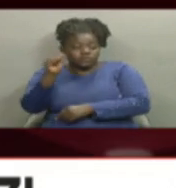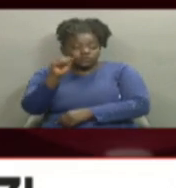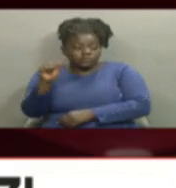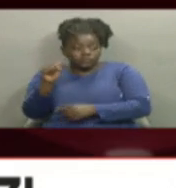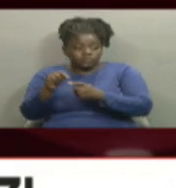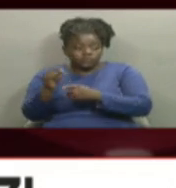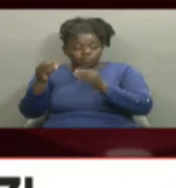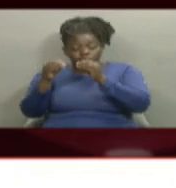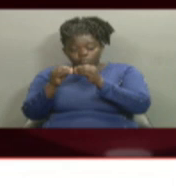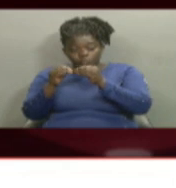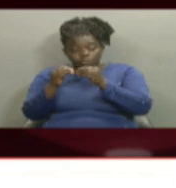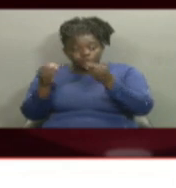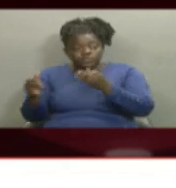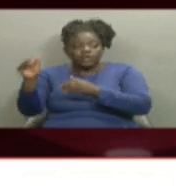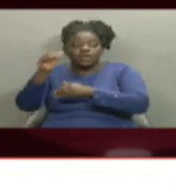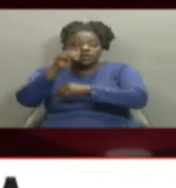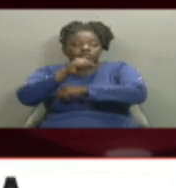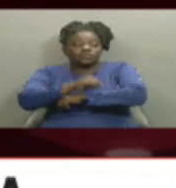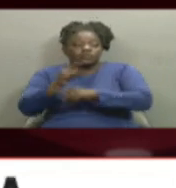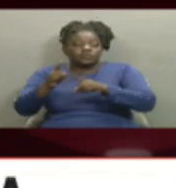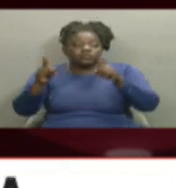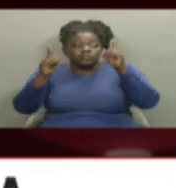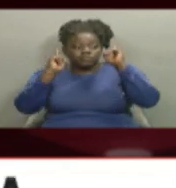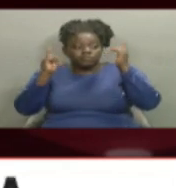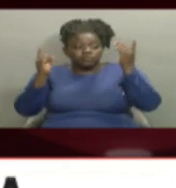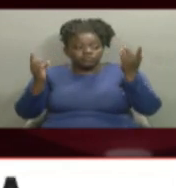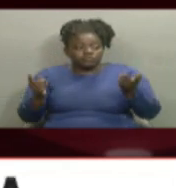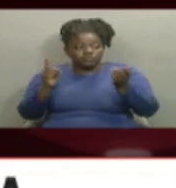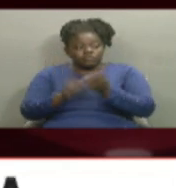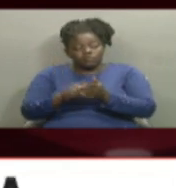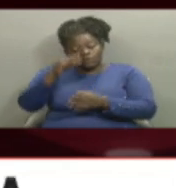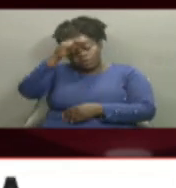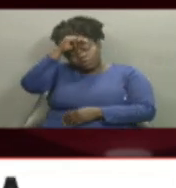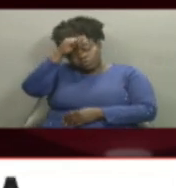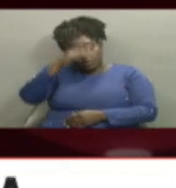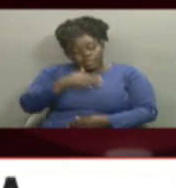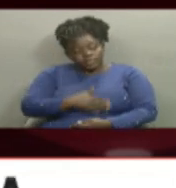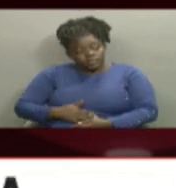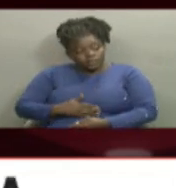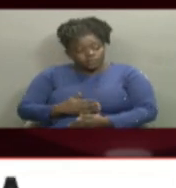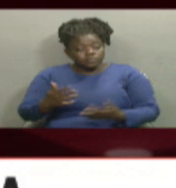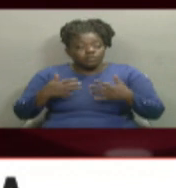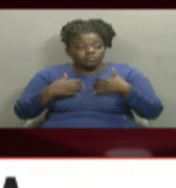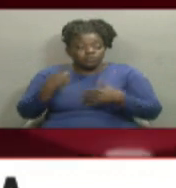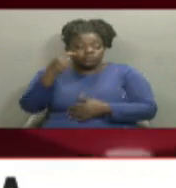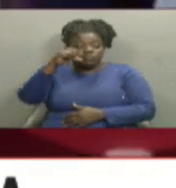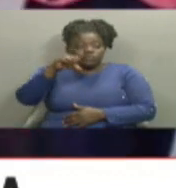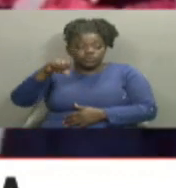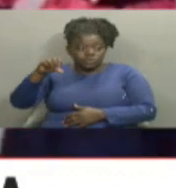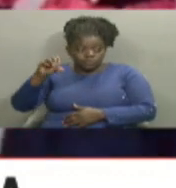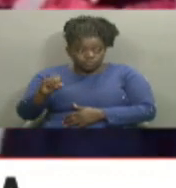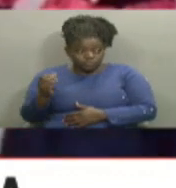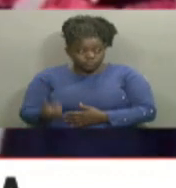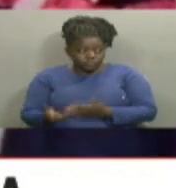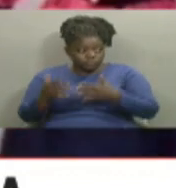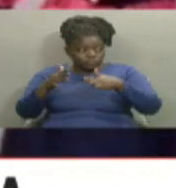bit boys. High school, University of Nairobi, Afunia degree in science with me, Nelson Mukun and Dachi, Gamalizok